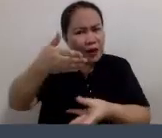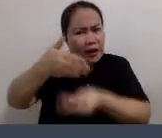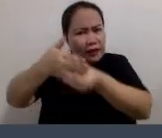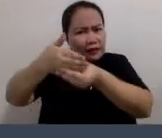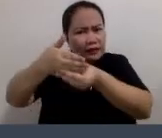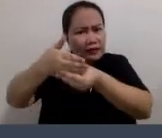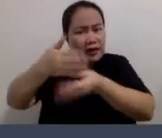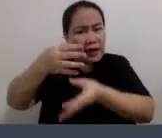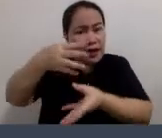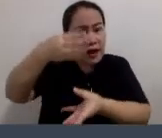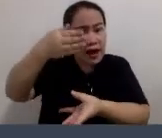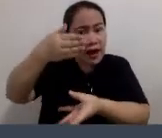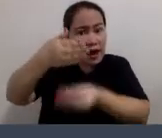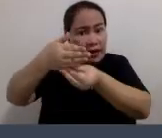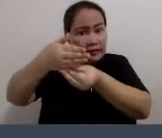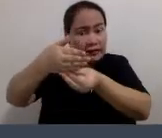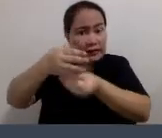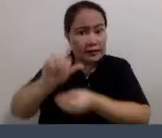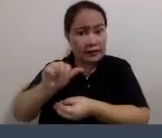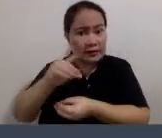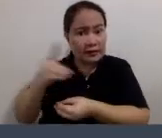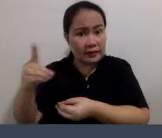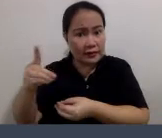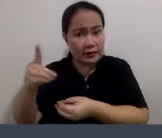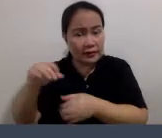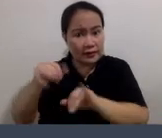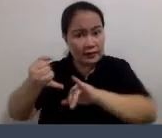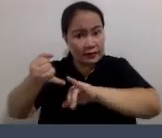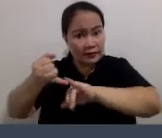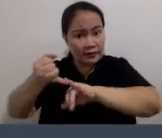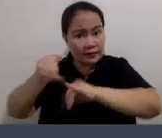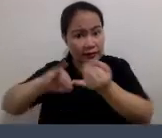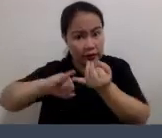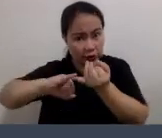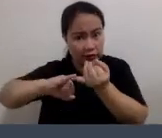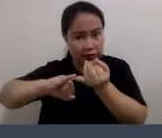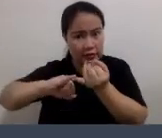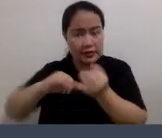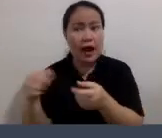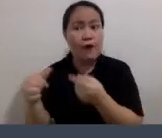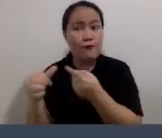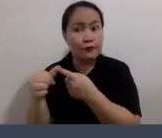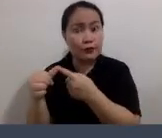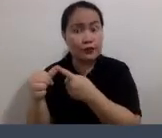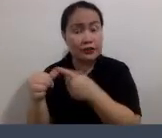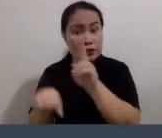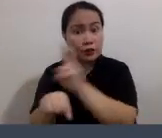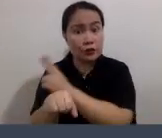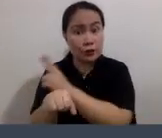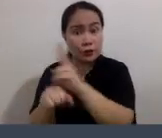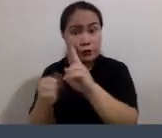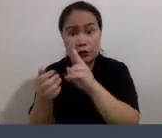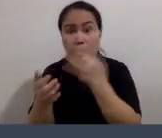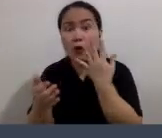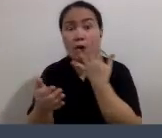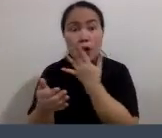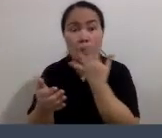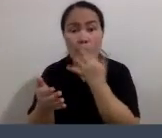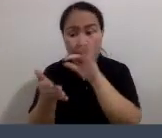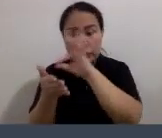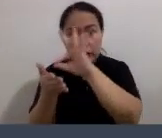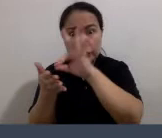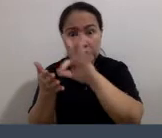again, meron tayong tatlong paraan kung paano mag-add ng integers. So first, you can make use of the